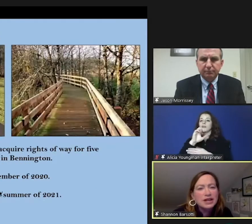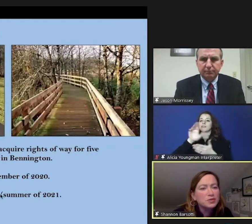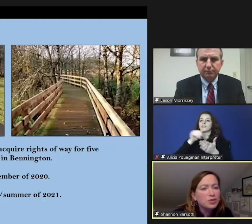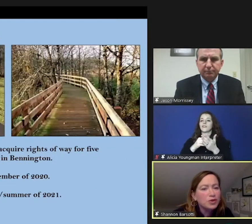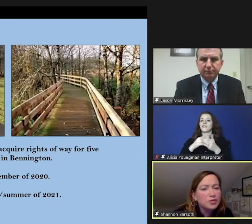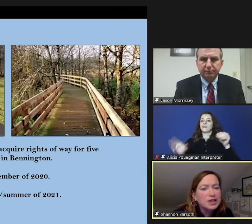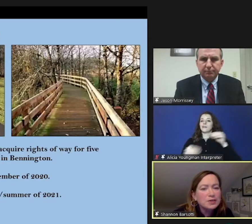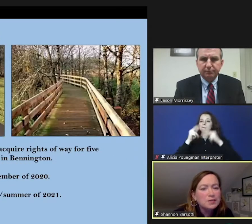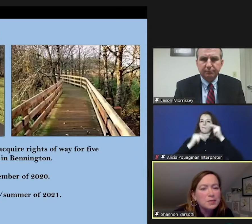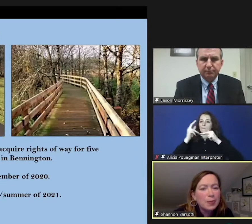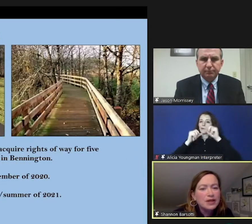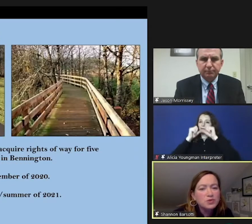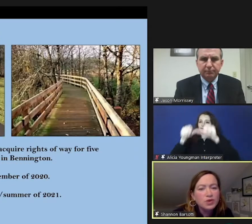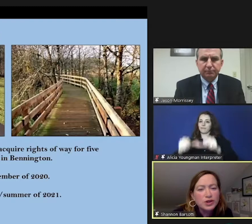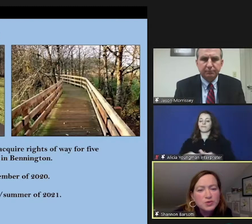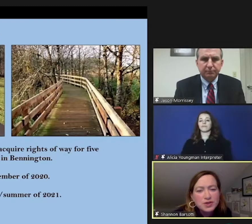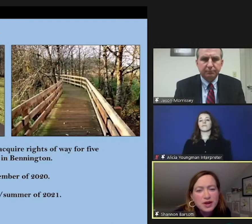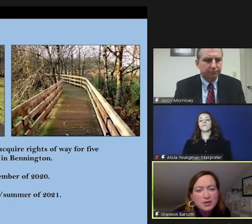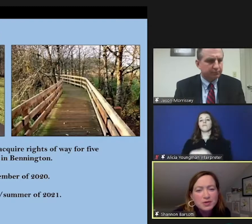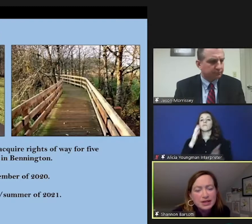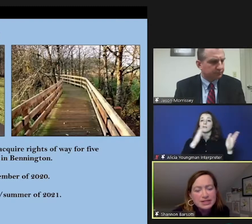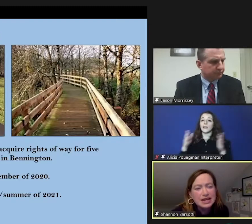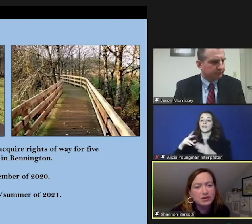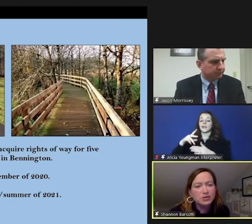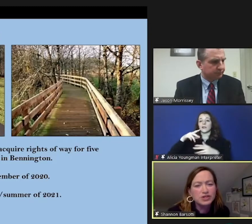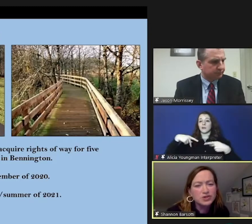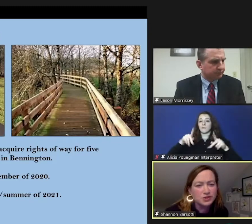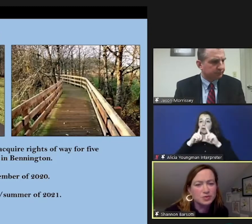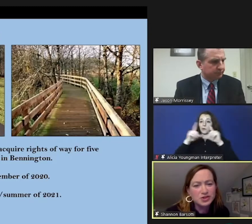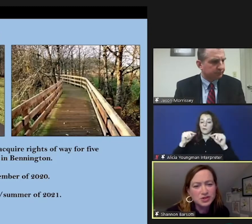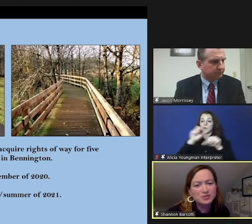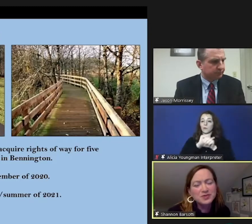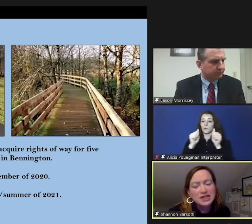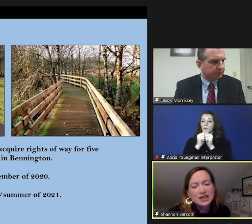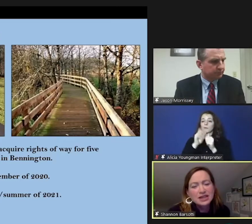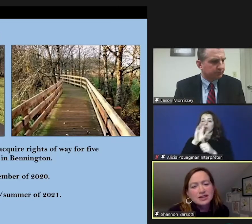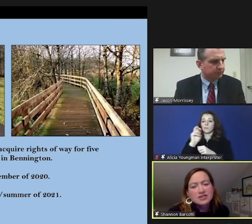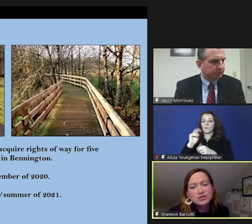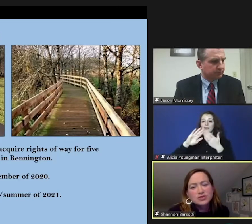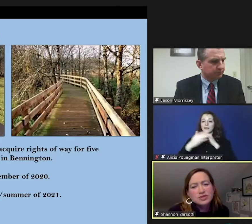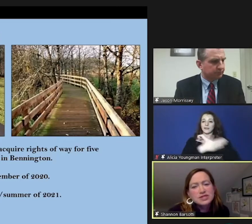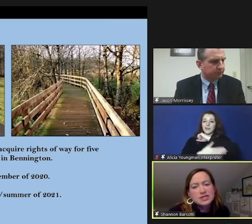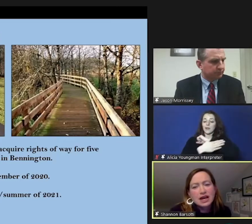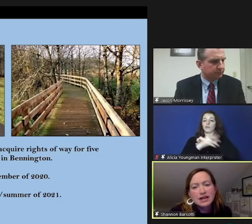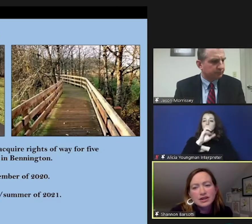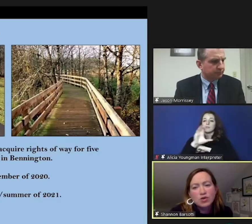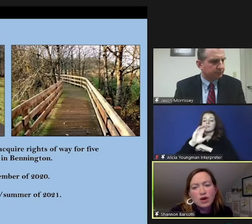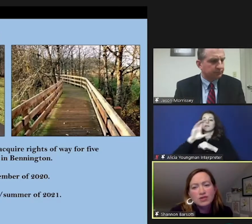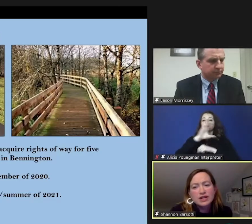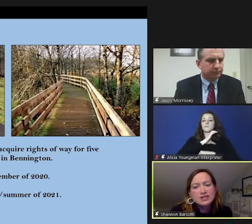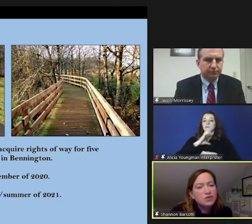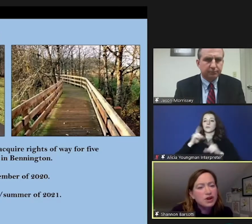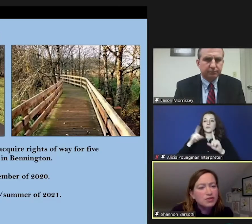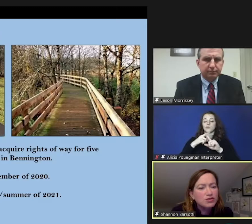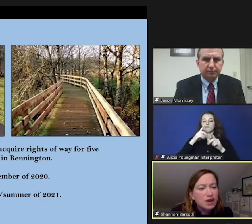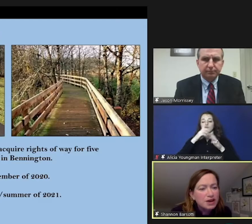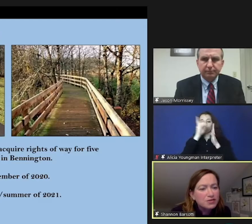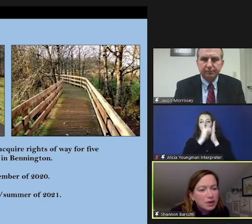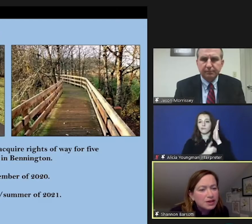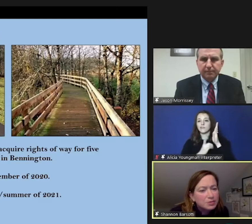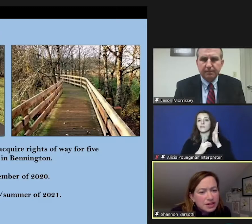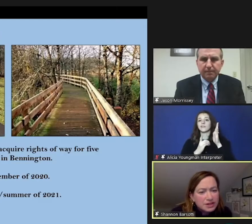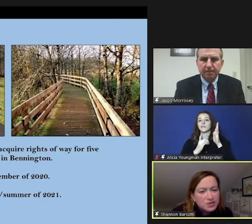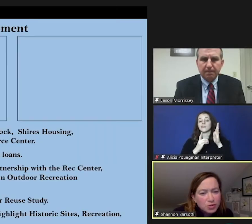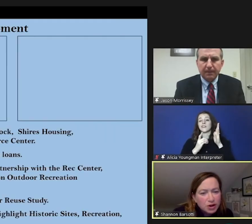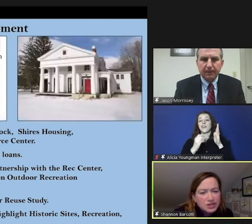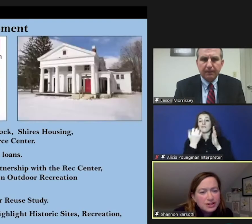So planning and permitting has worked with the Bennington County Regional Commission to design and acquire rights of way for